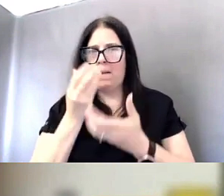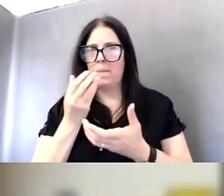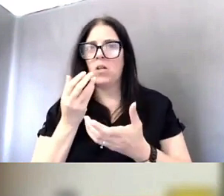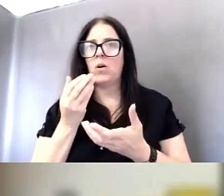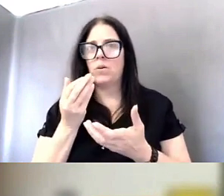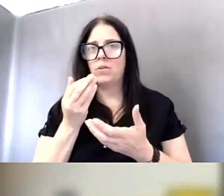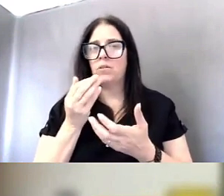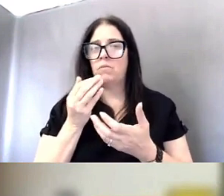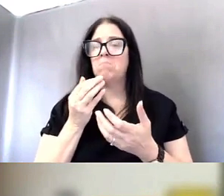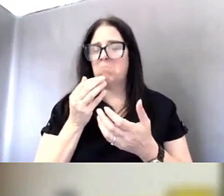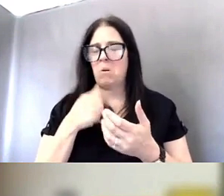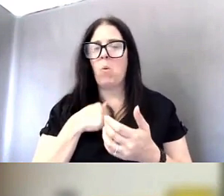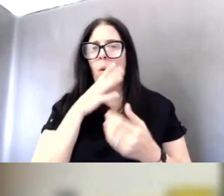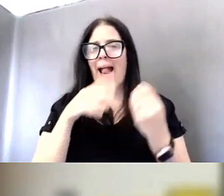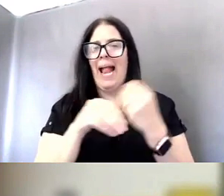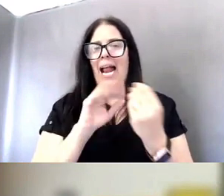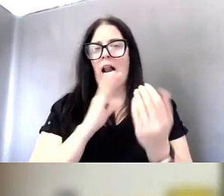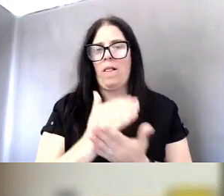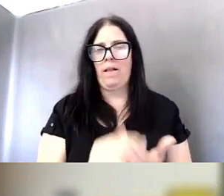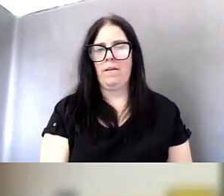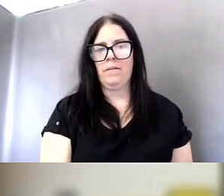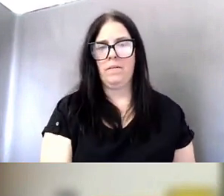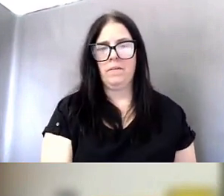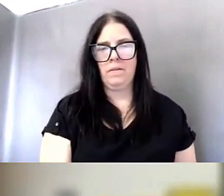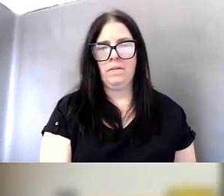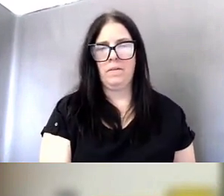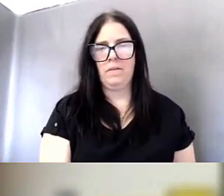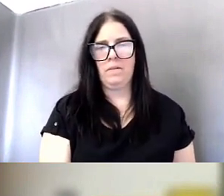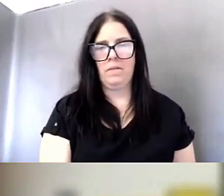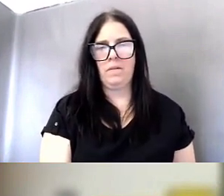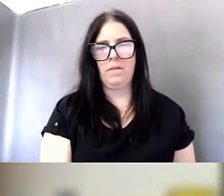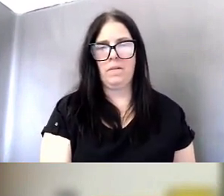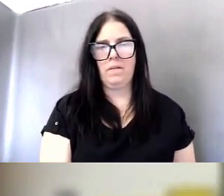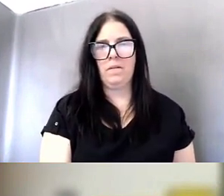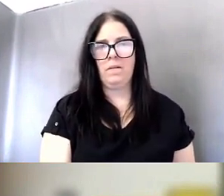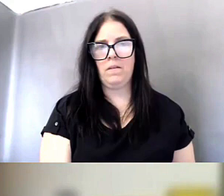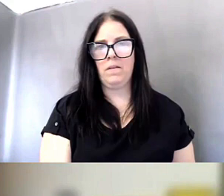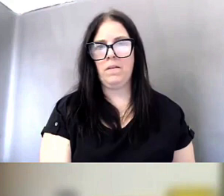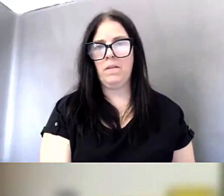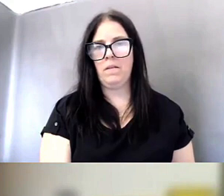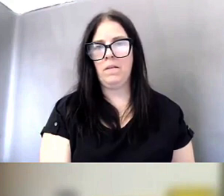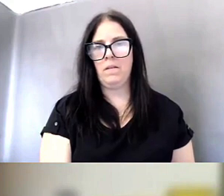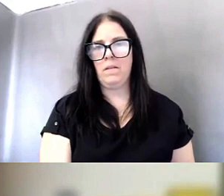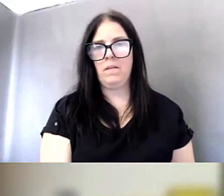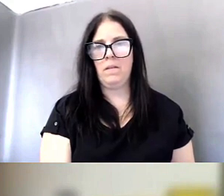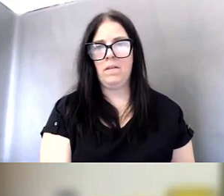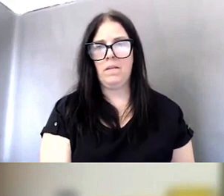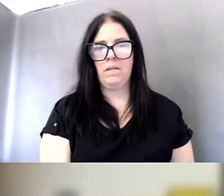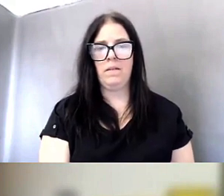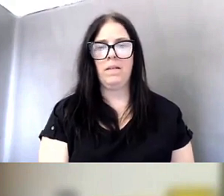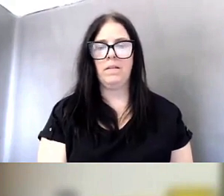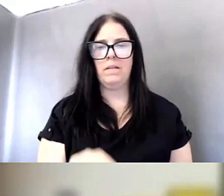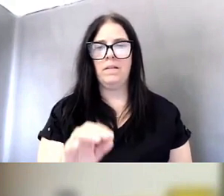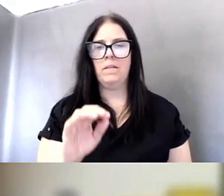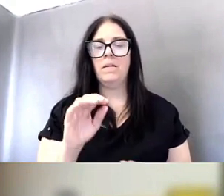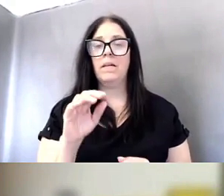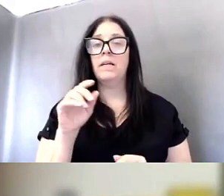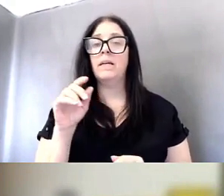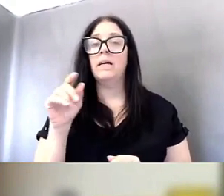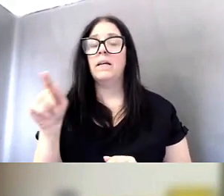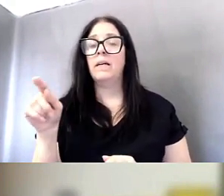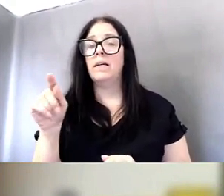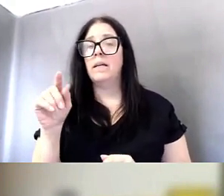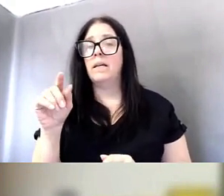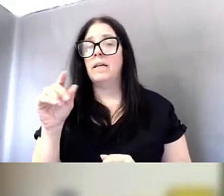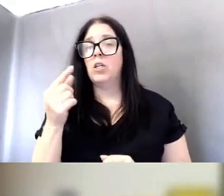our list. Yeah. Yes, absolutely. Yes. Yeah, go ahead, Guylaine. And in the future,